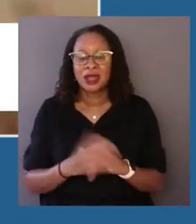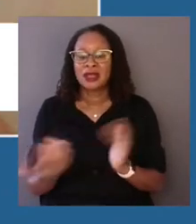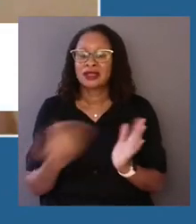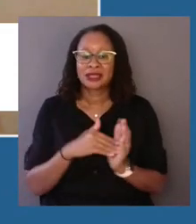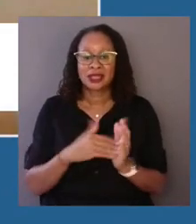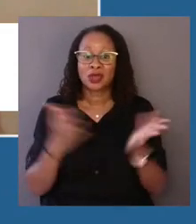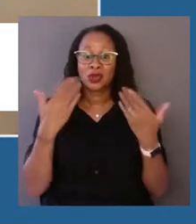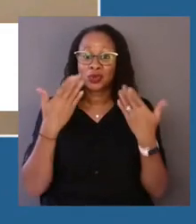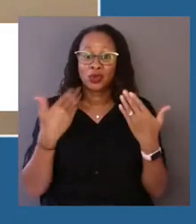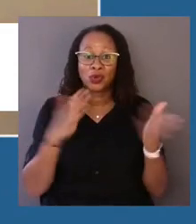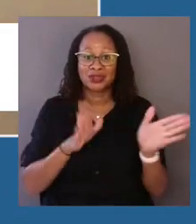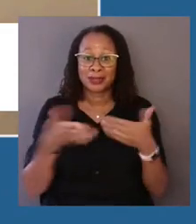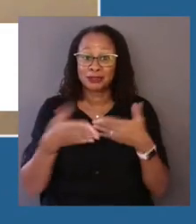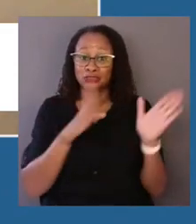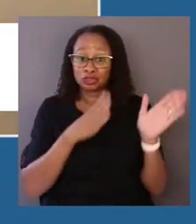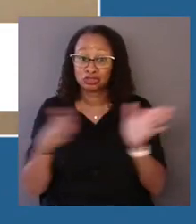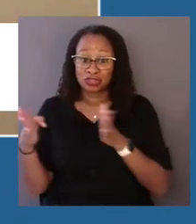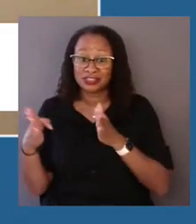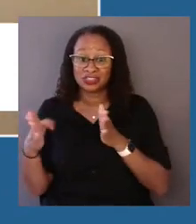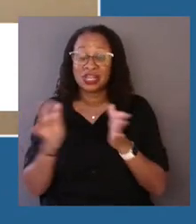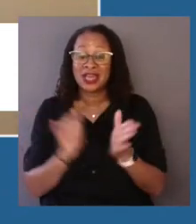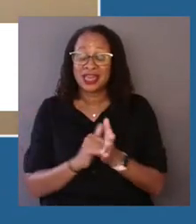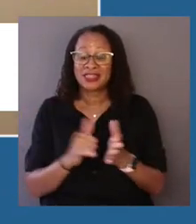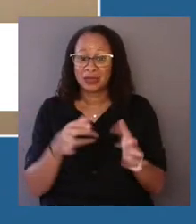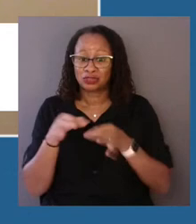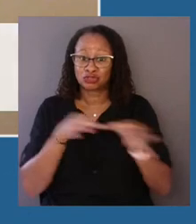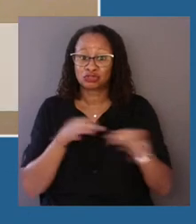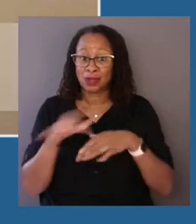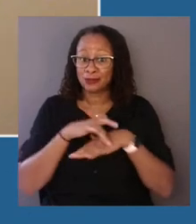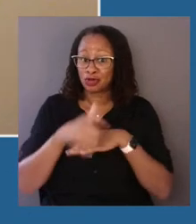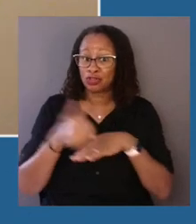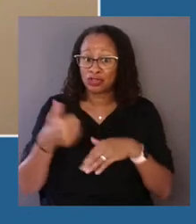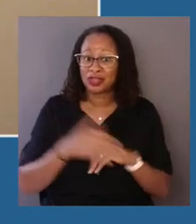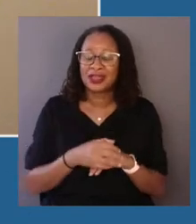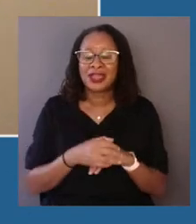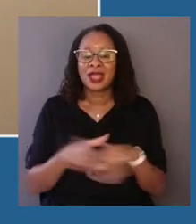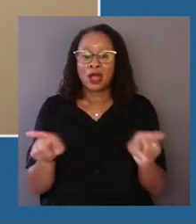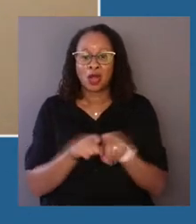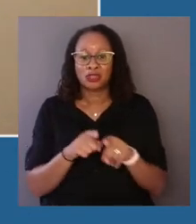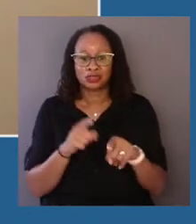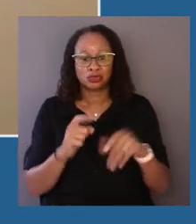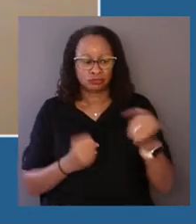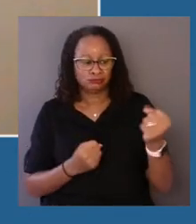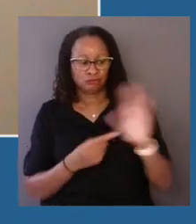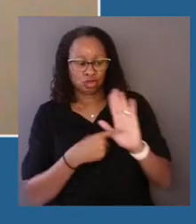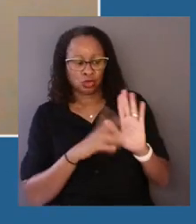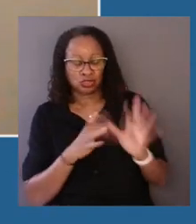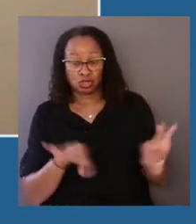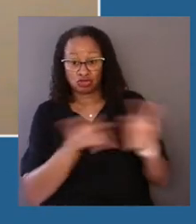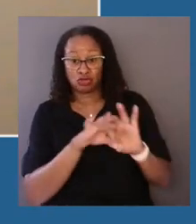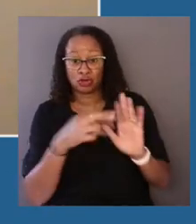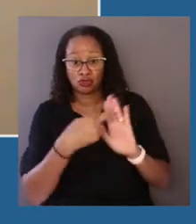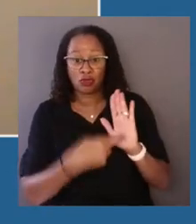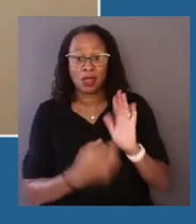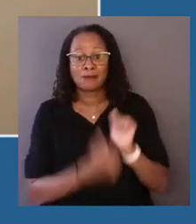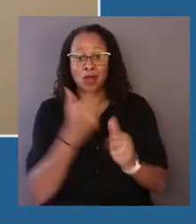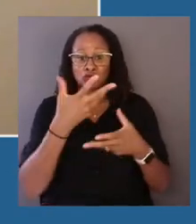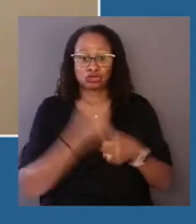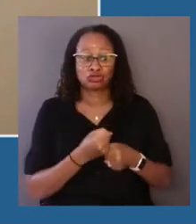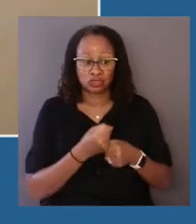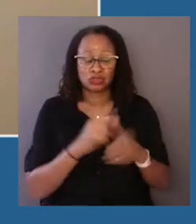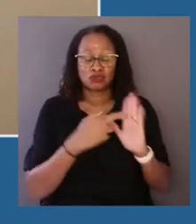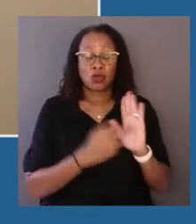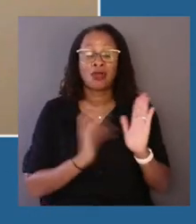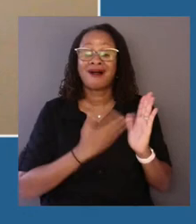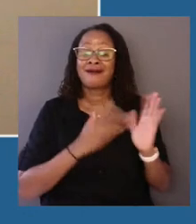Neighborhood strategy that described a bit earlier also underscores that critical role that our most trusted messengers can play